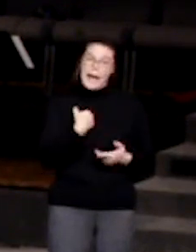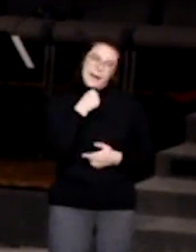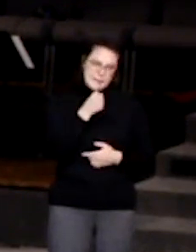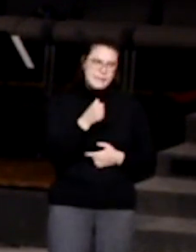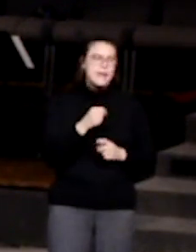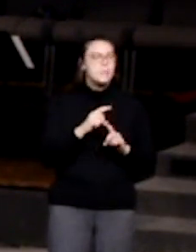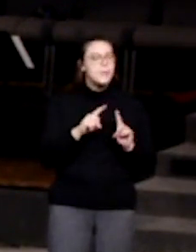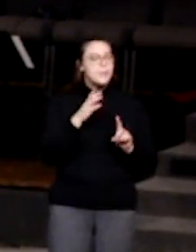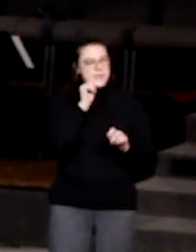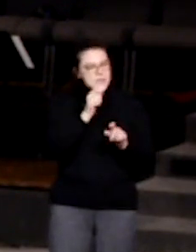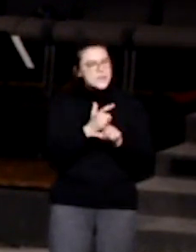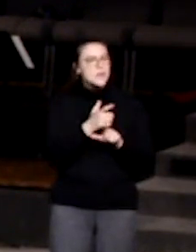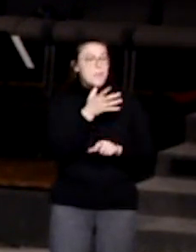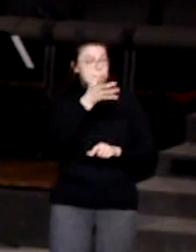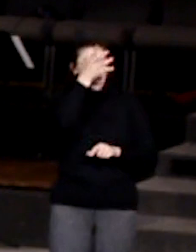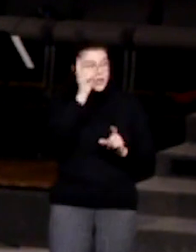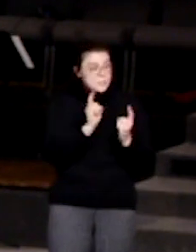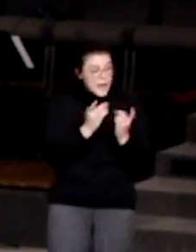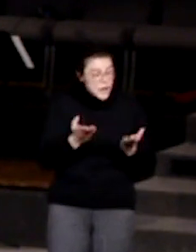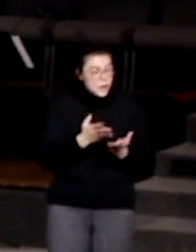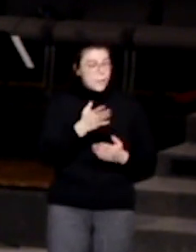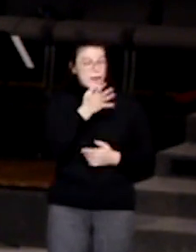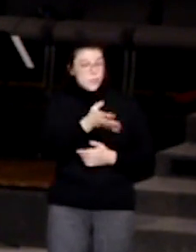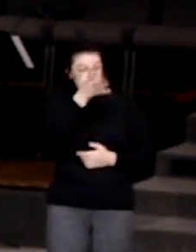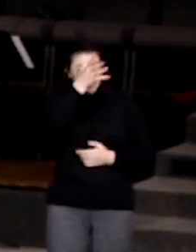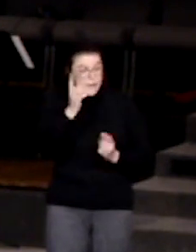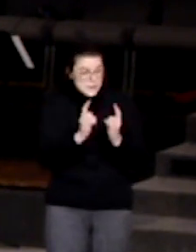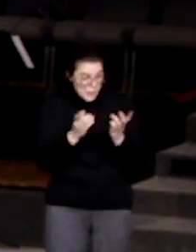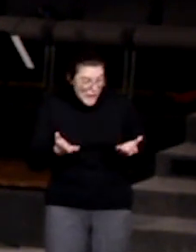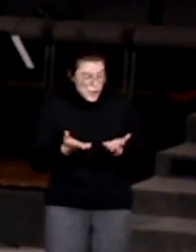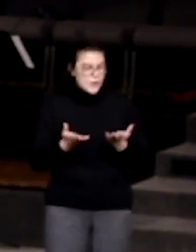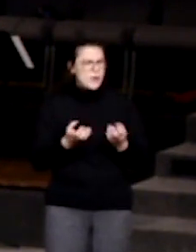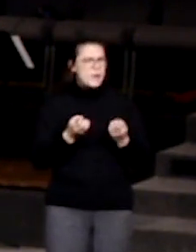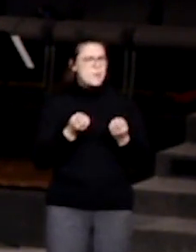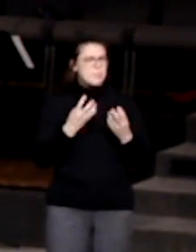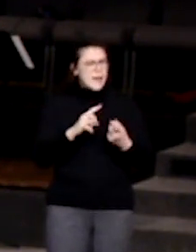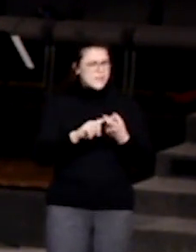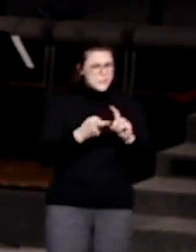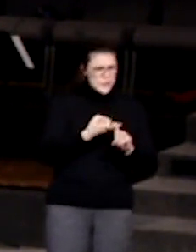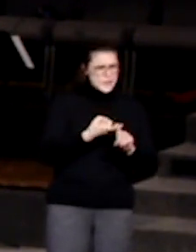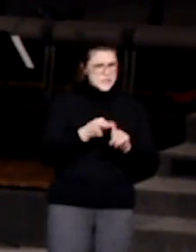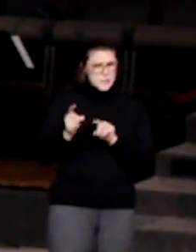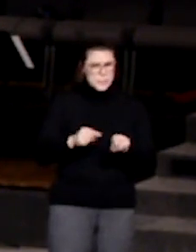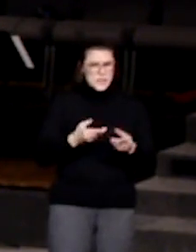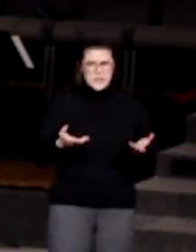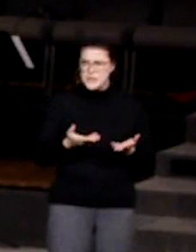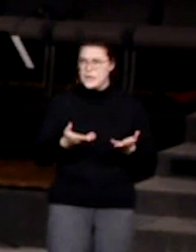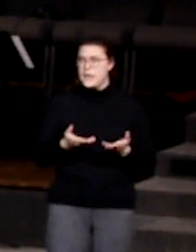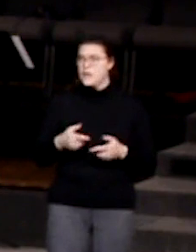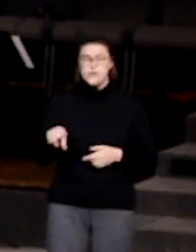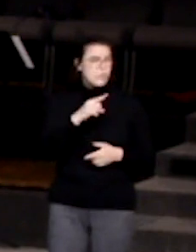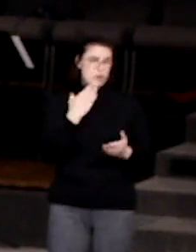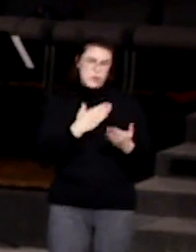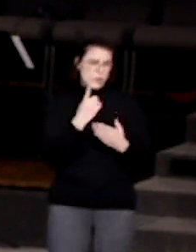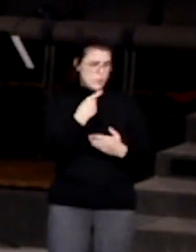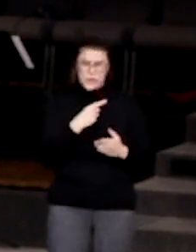went here. My parents met here. My grandparents met here. A lot of friends that went here, and you are a good-looking bunch of folks. I just want to let you